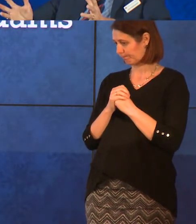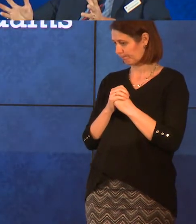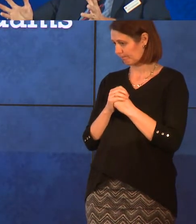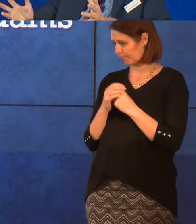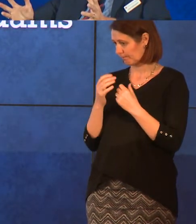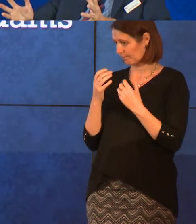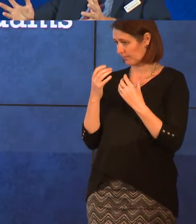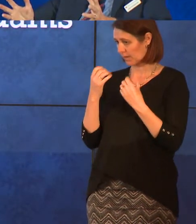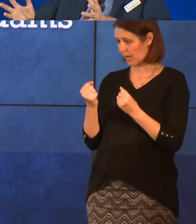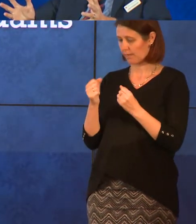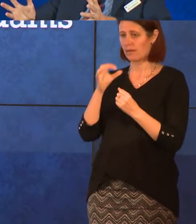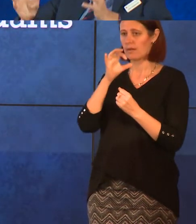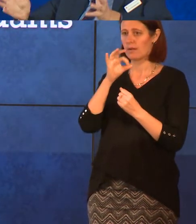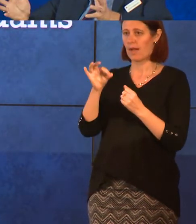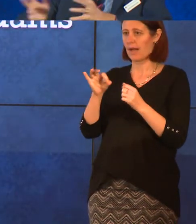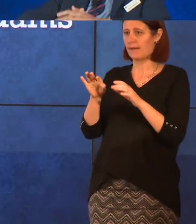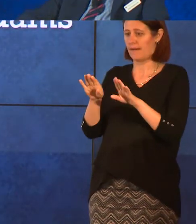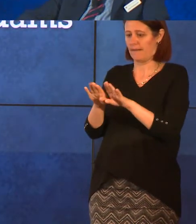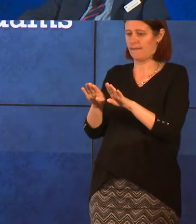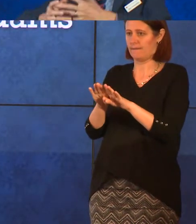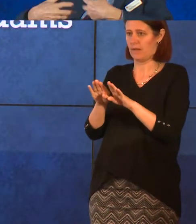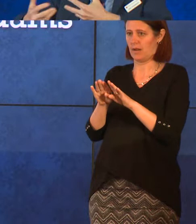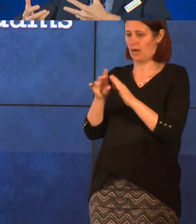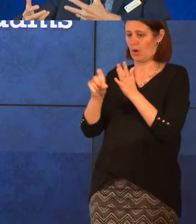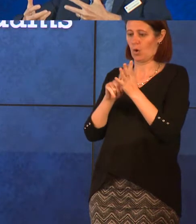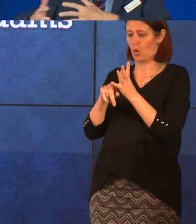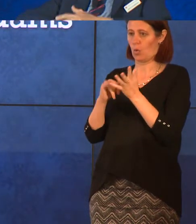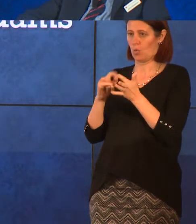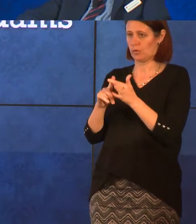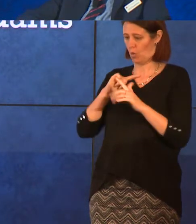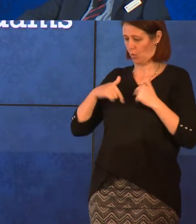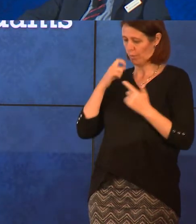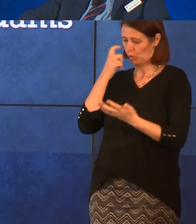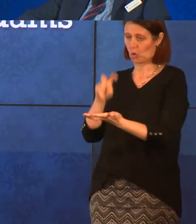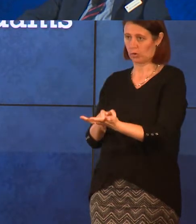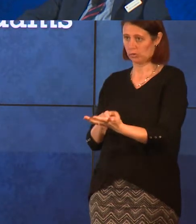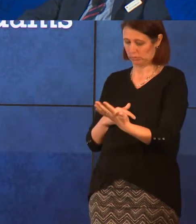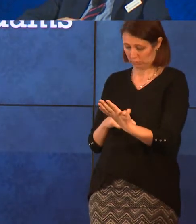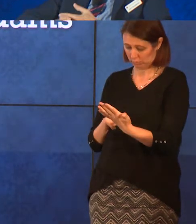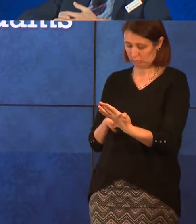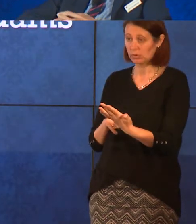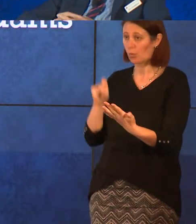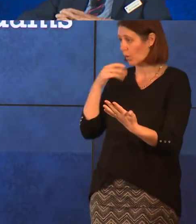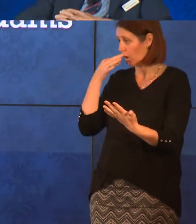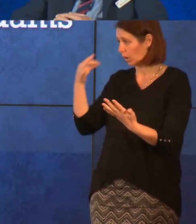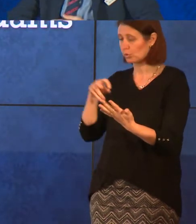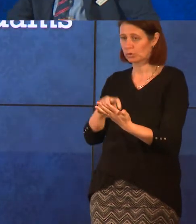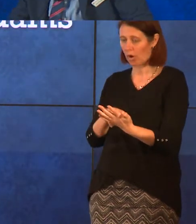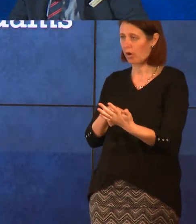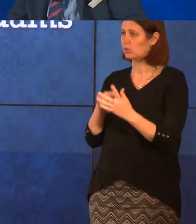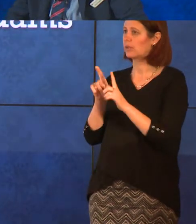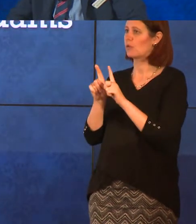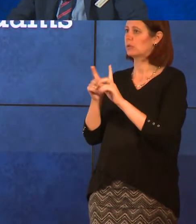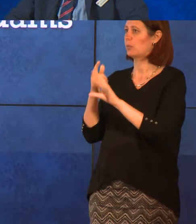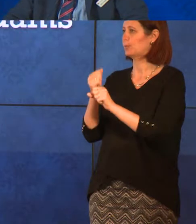are unfair clauses in a proposed agreement, we won't sign it on that basis, or we'll be asked to sign things, for instance, that say